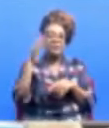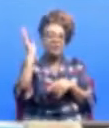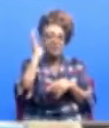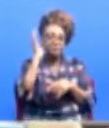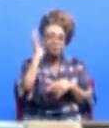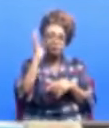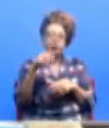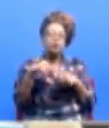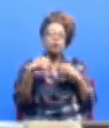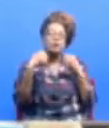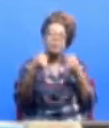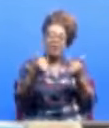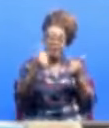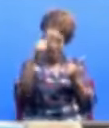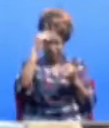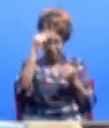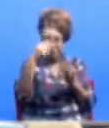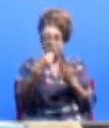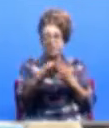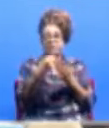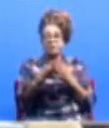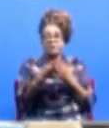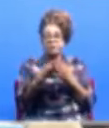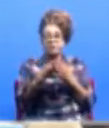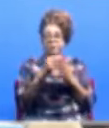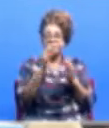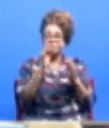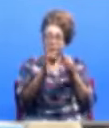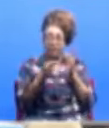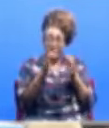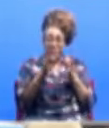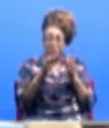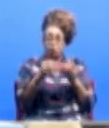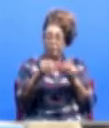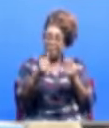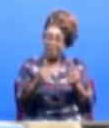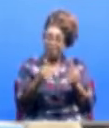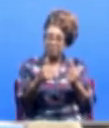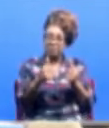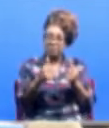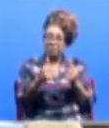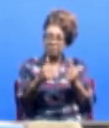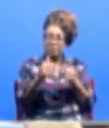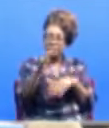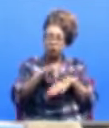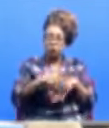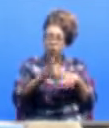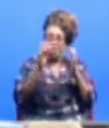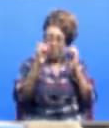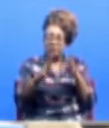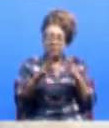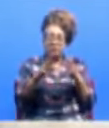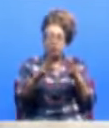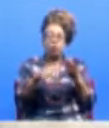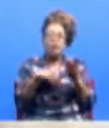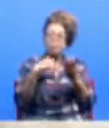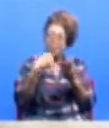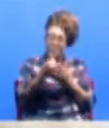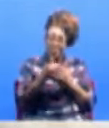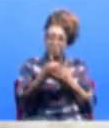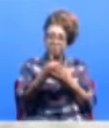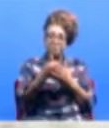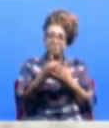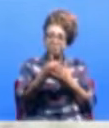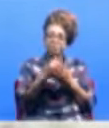kwamba mtalipa pesa serikali ama pesa ya Mkenya kama wewe ulilipwa kiolela. Utalipa hiyo pesa serikali hata kama uko nyumbani.